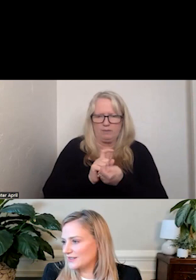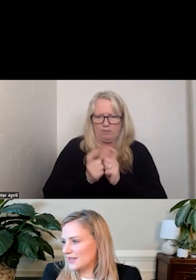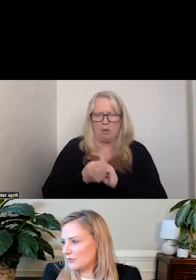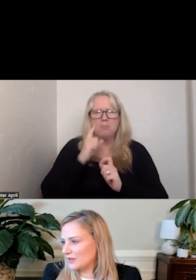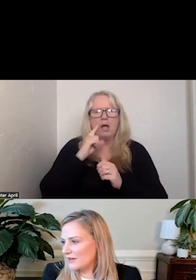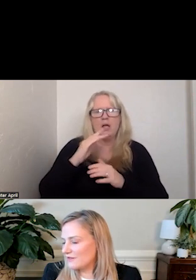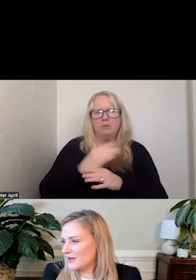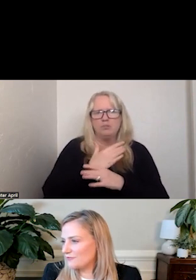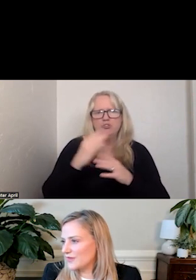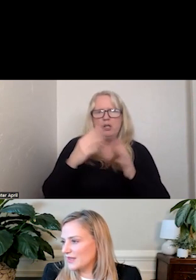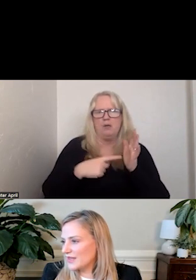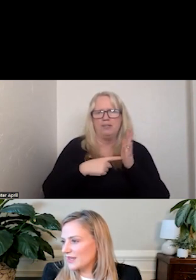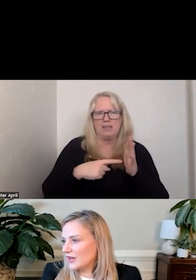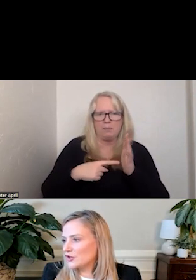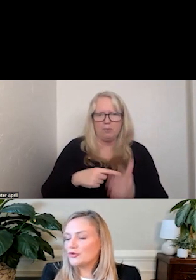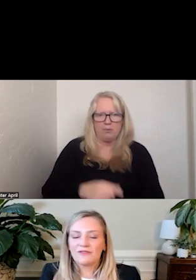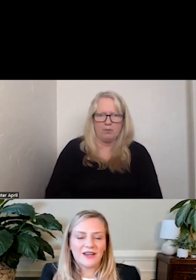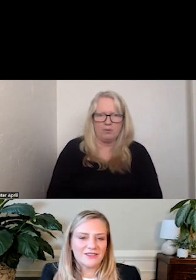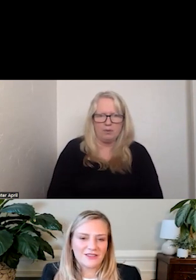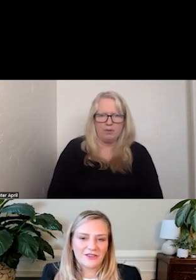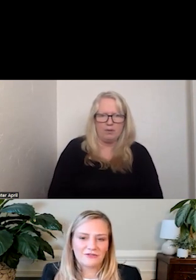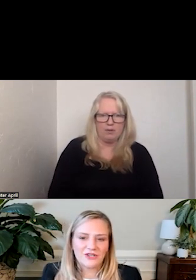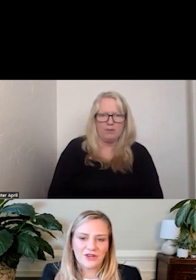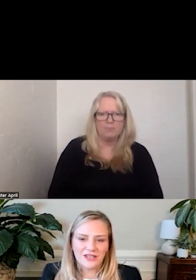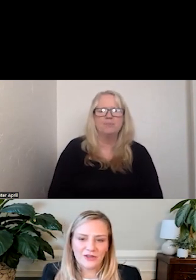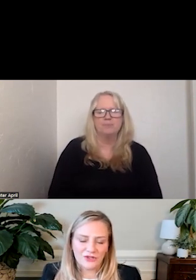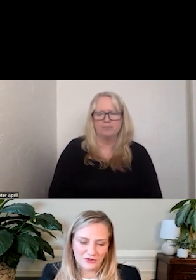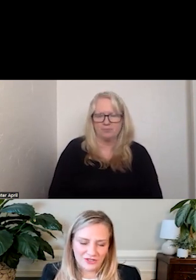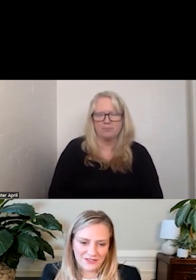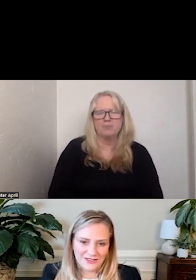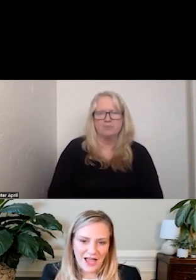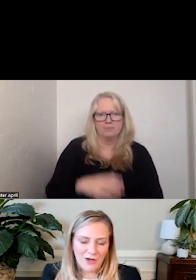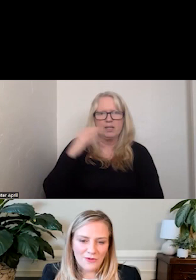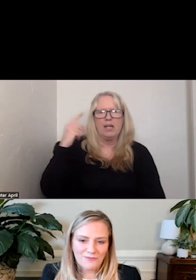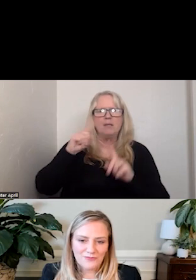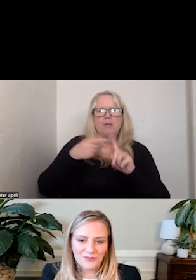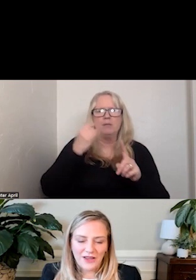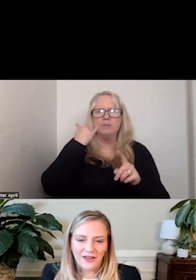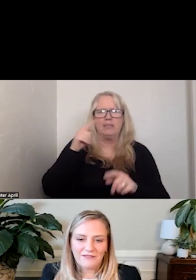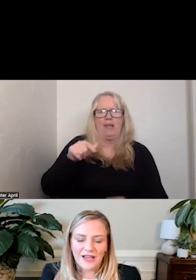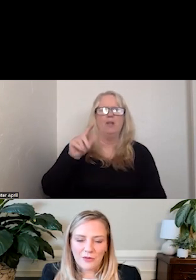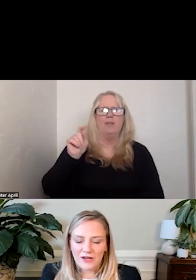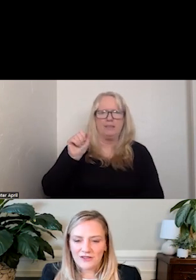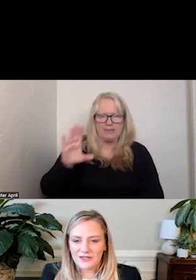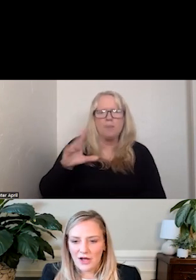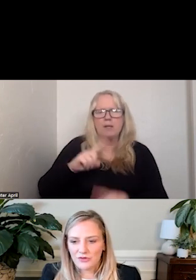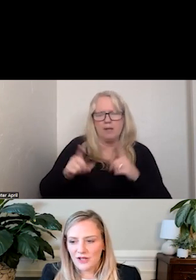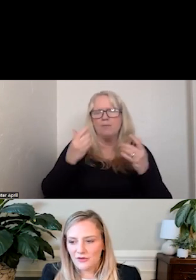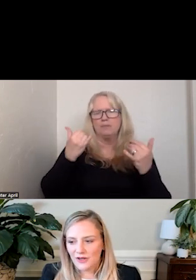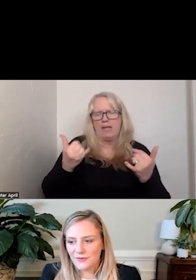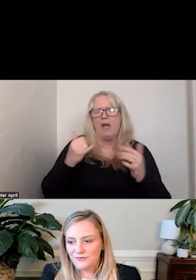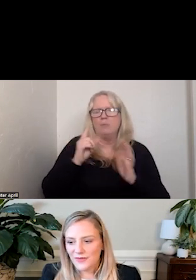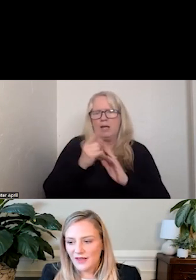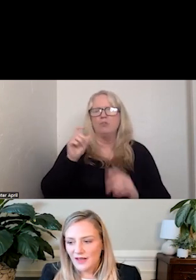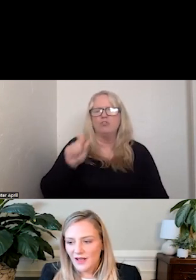an example of, you can find this on the free training and resources tab of